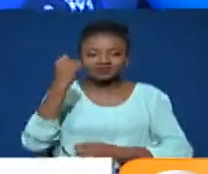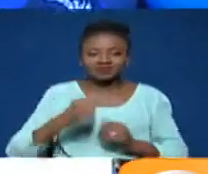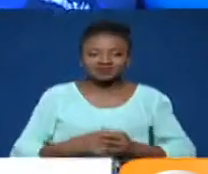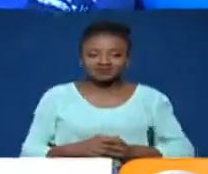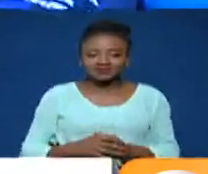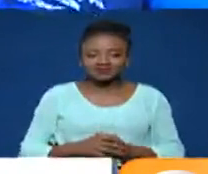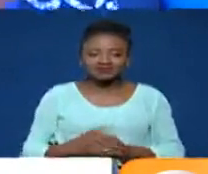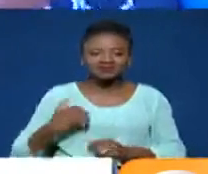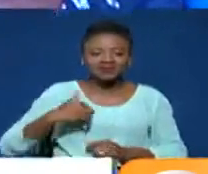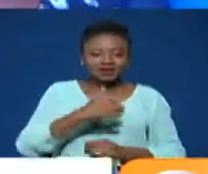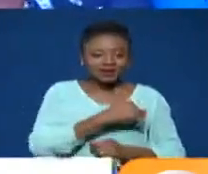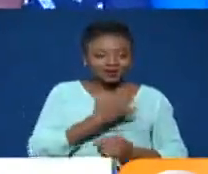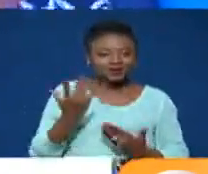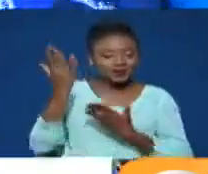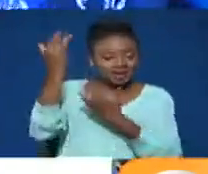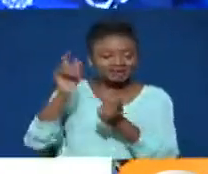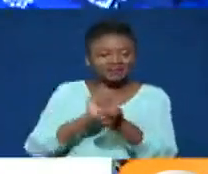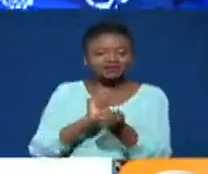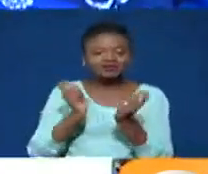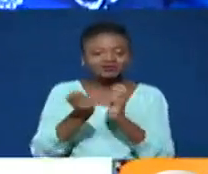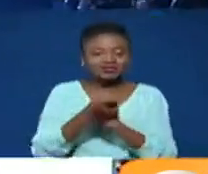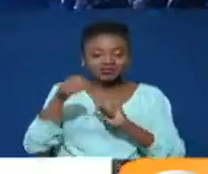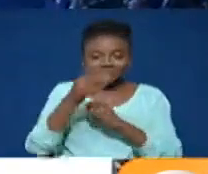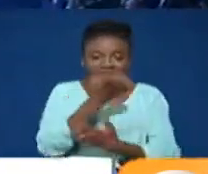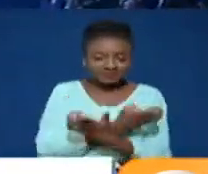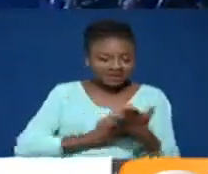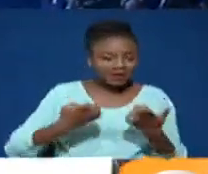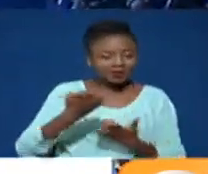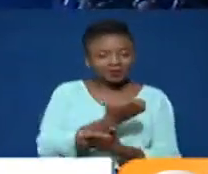expect to transform this economy